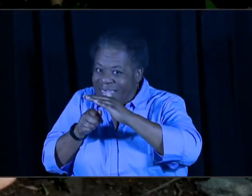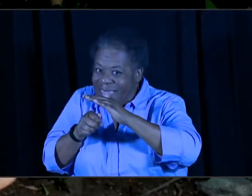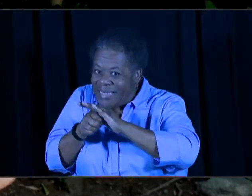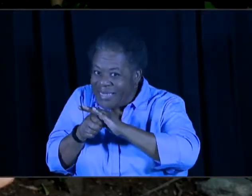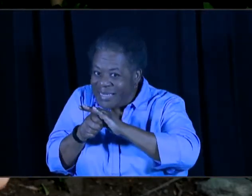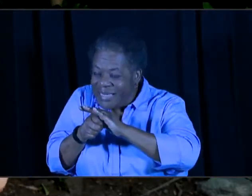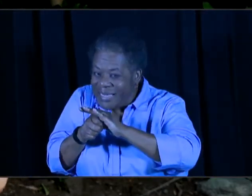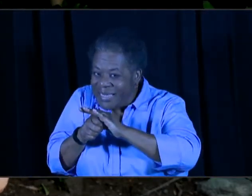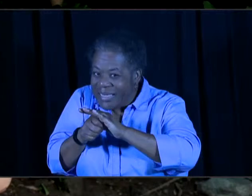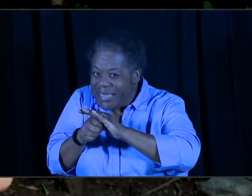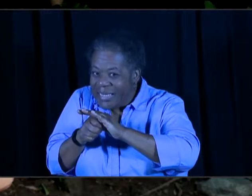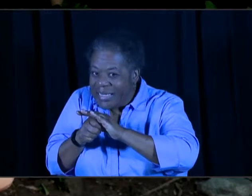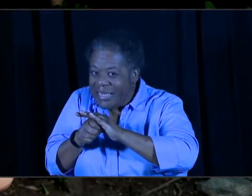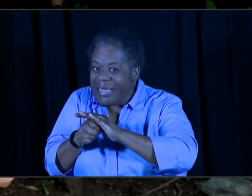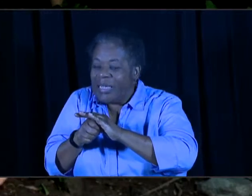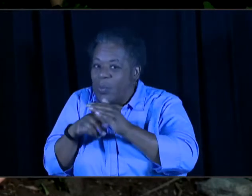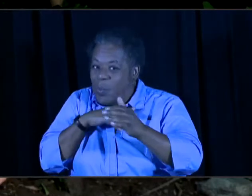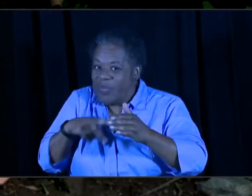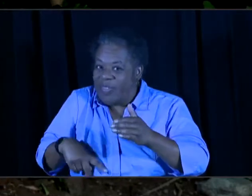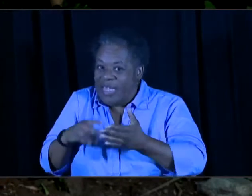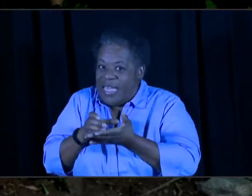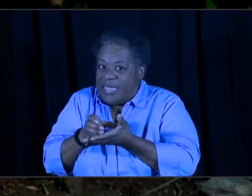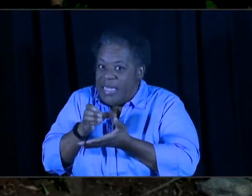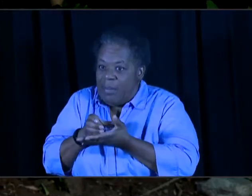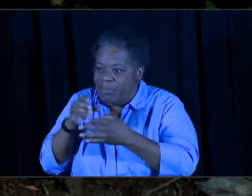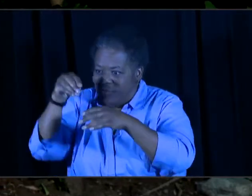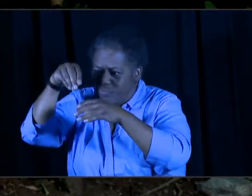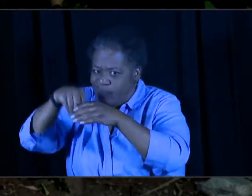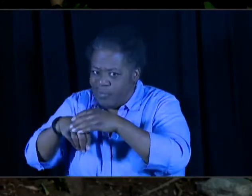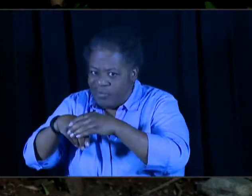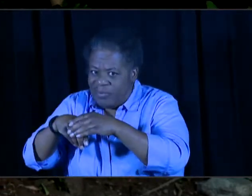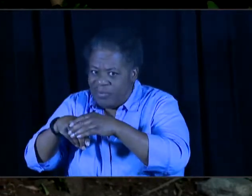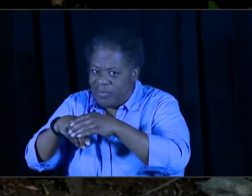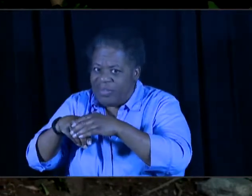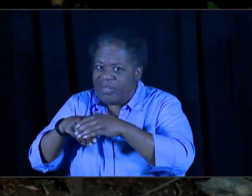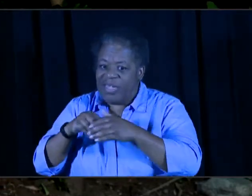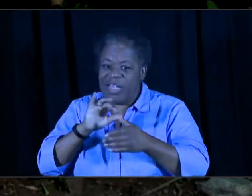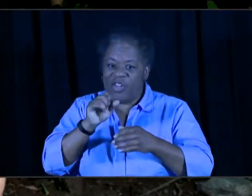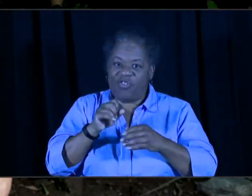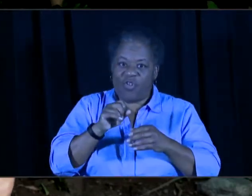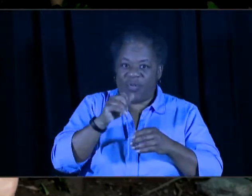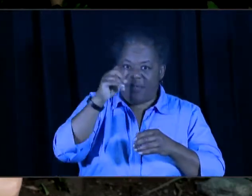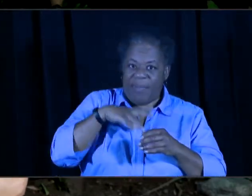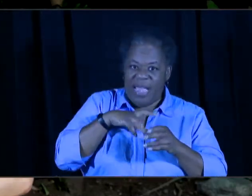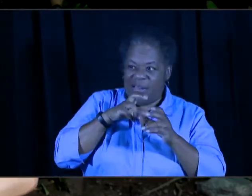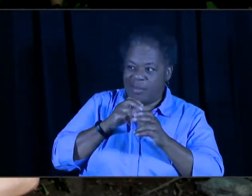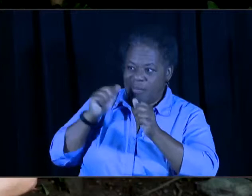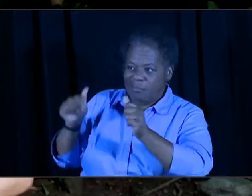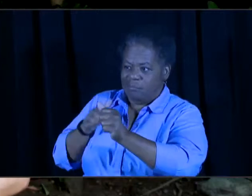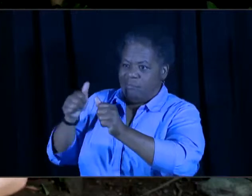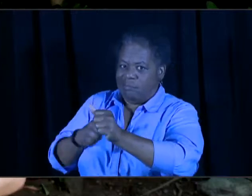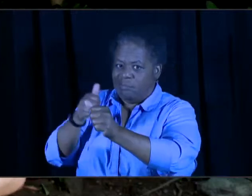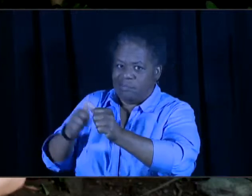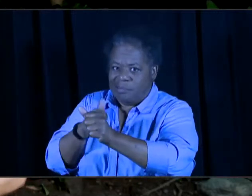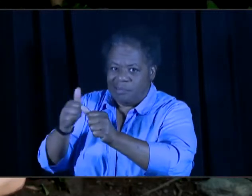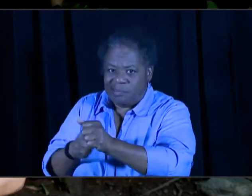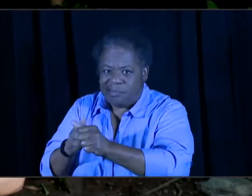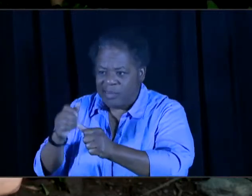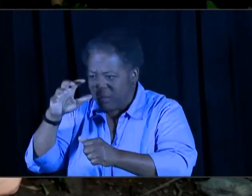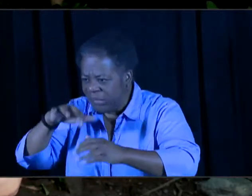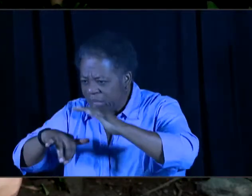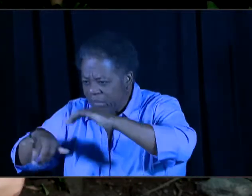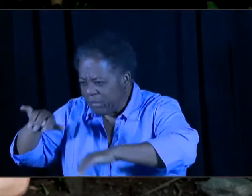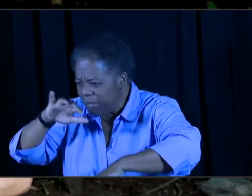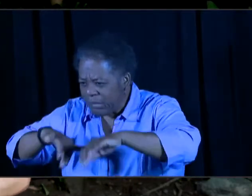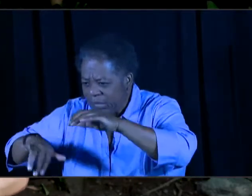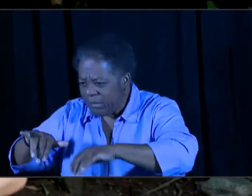cup. After the brothers departed, Joseph's men overtook them and demanded to search their bags. Finding the